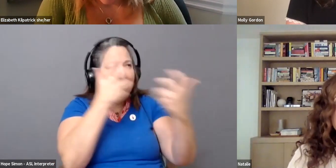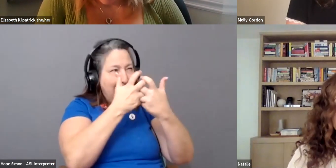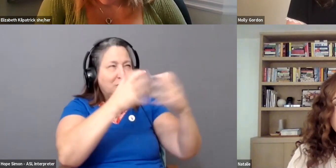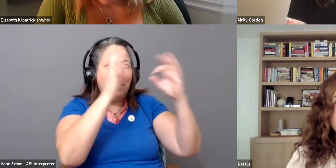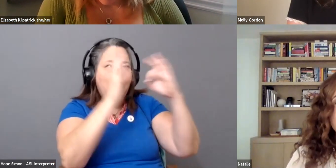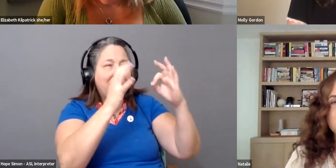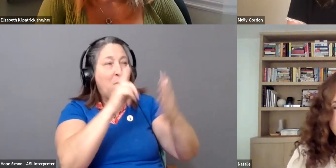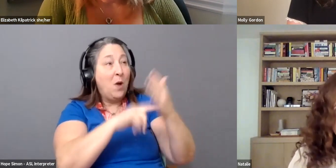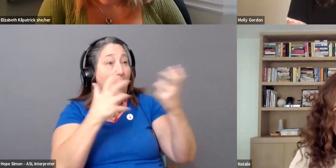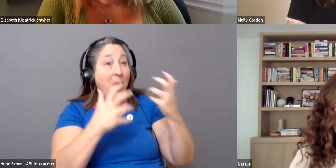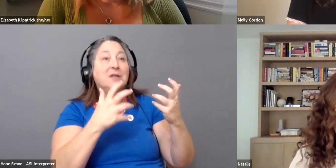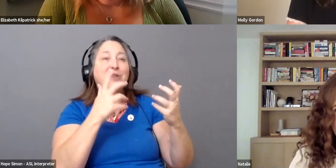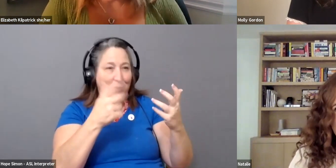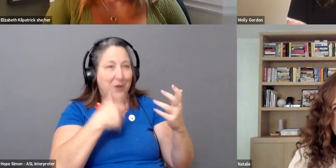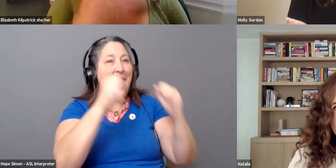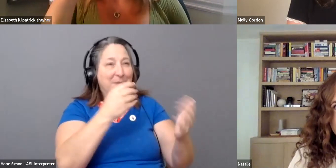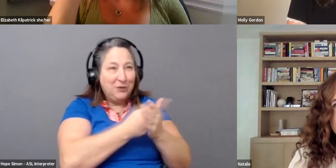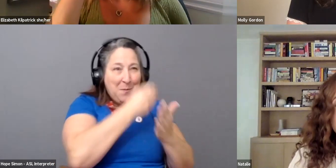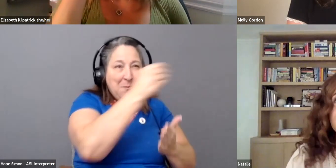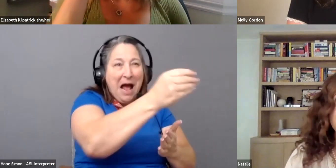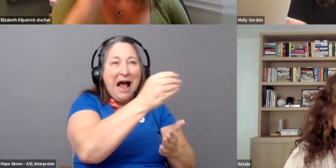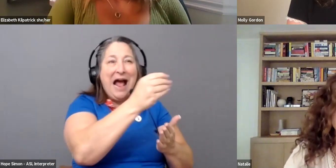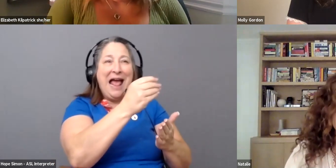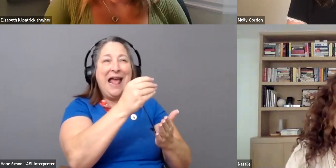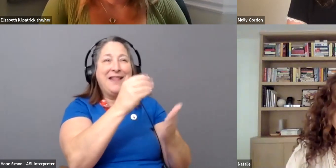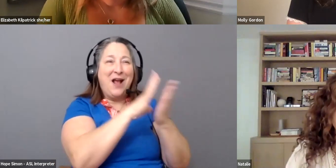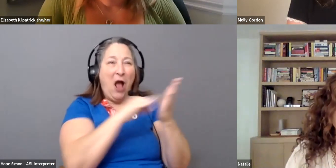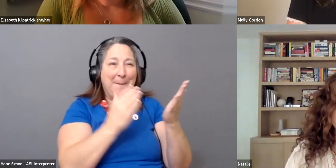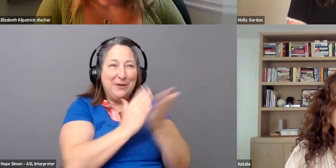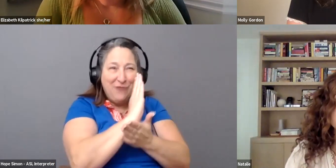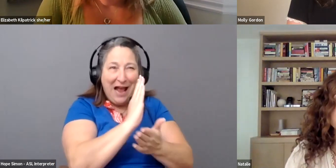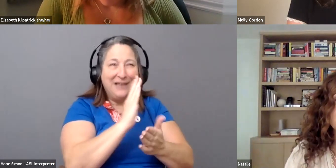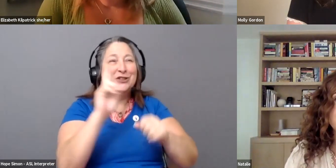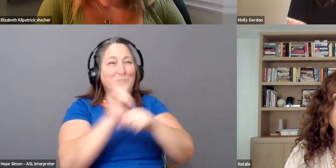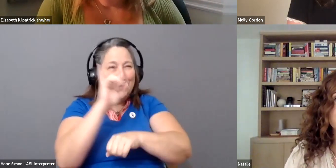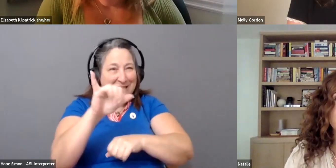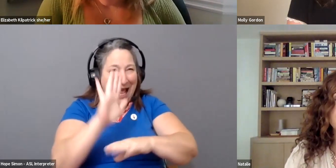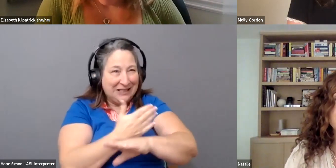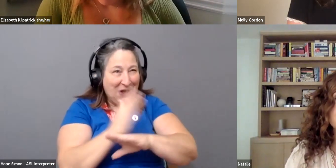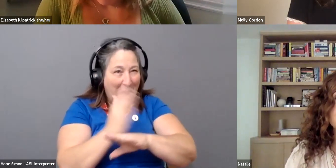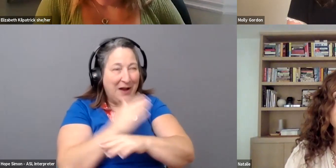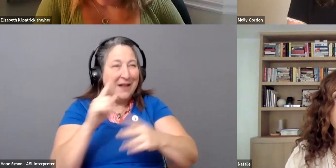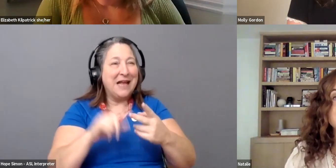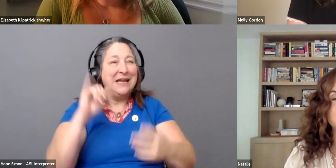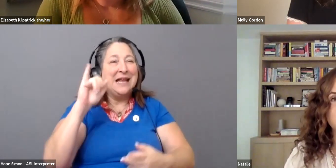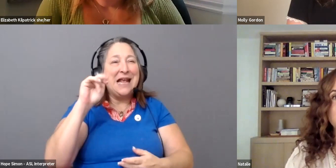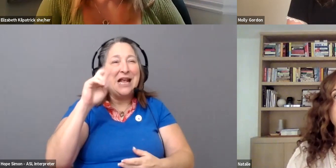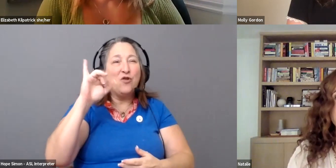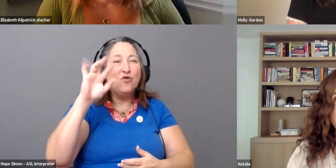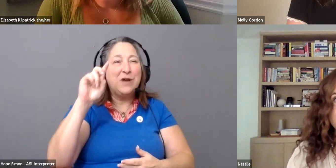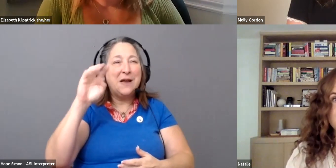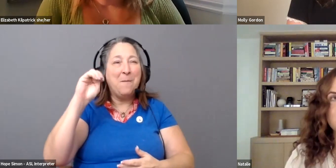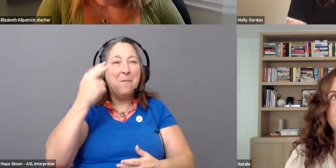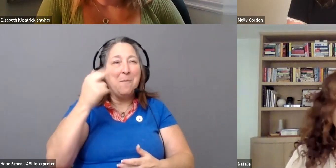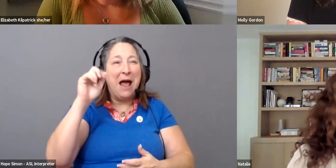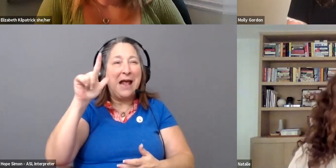it just worked, and it like breaks your heart in that moment. And then Melanie, to her credit, the Ingrid Michaelson song that is actually at the end of the film that they